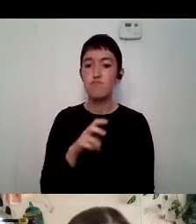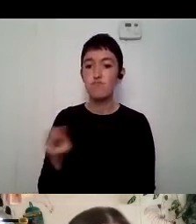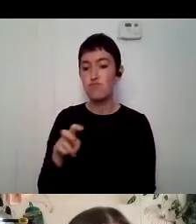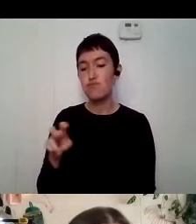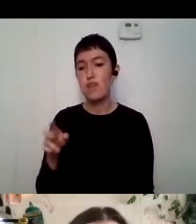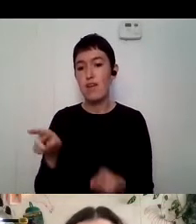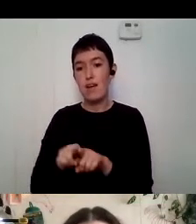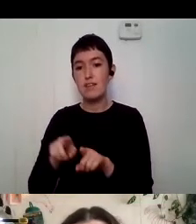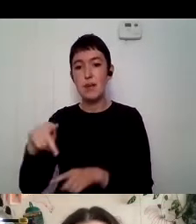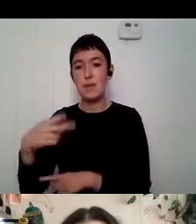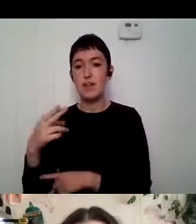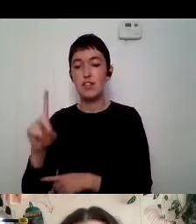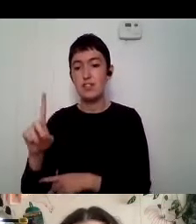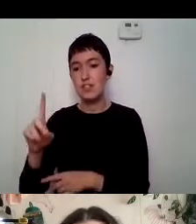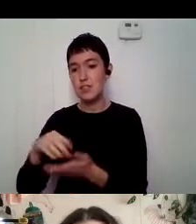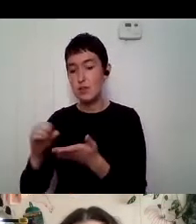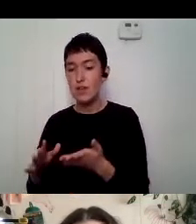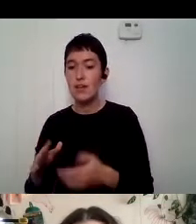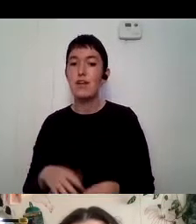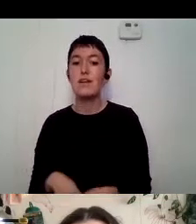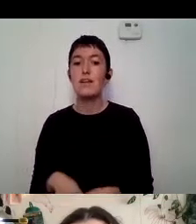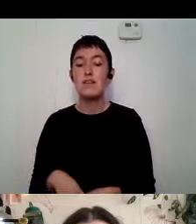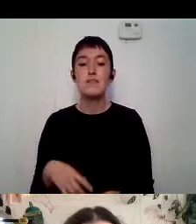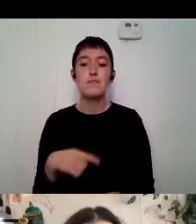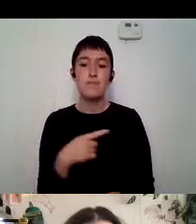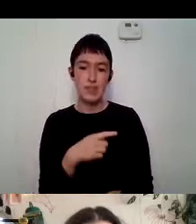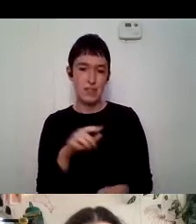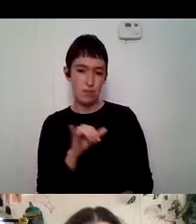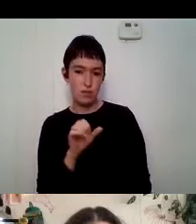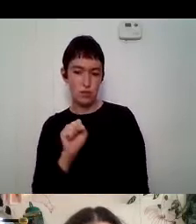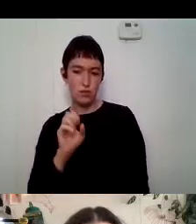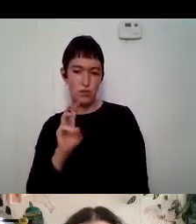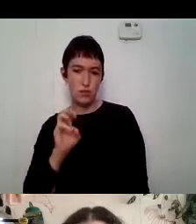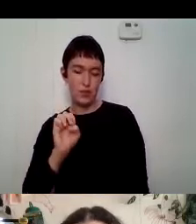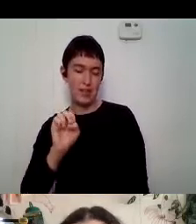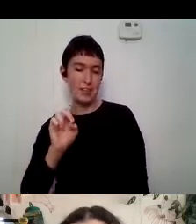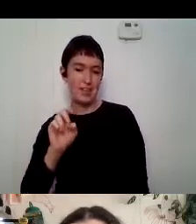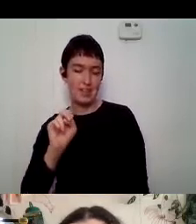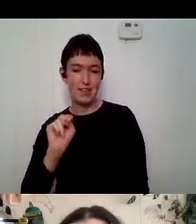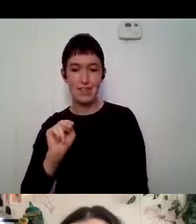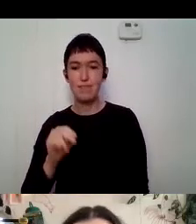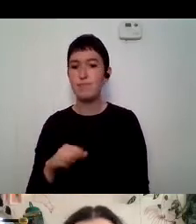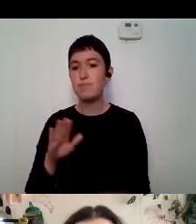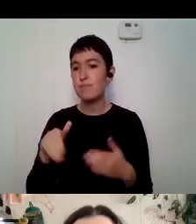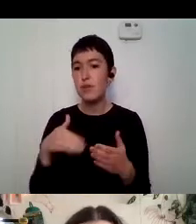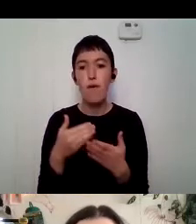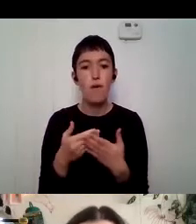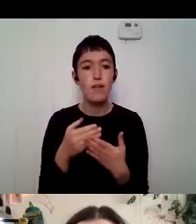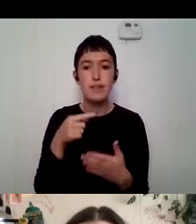course, Boston, and here's a picture of Gothenburg and Sweden. So all of these things make it a very rewarding